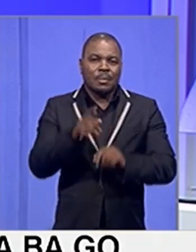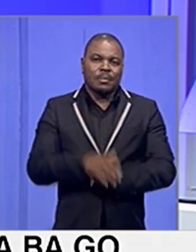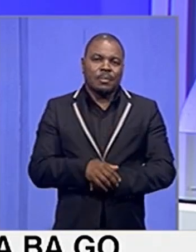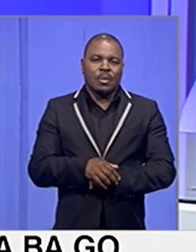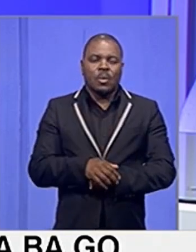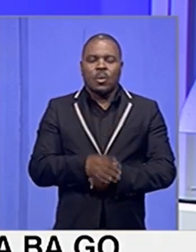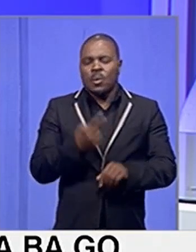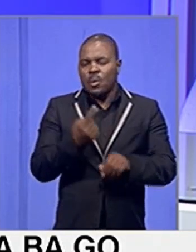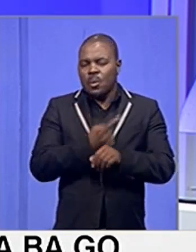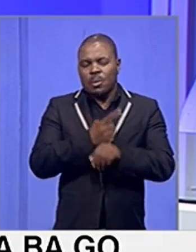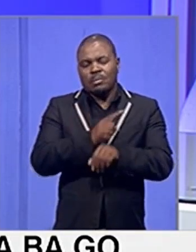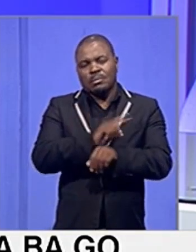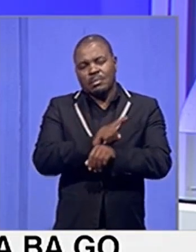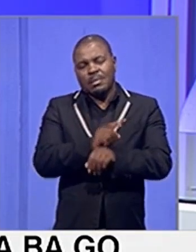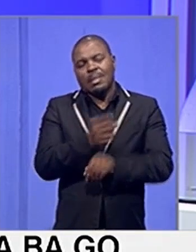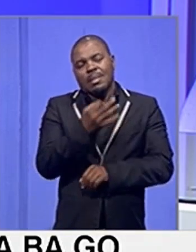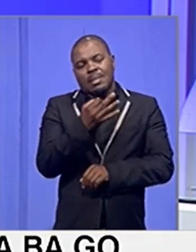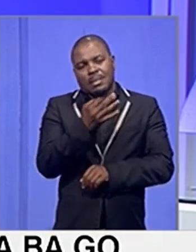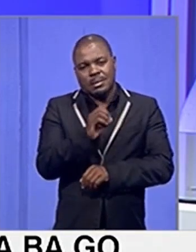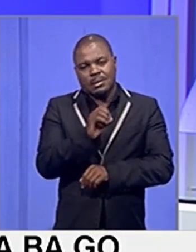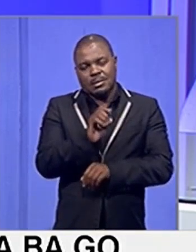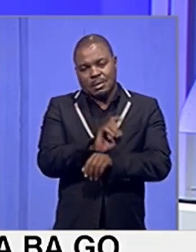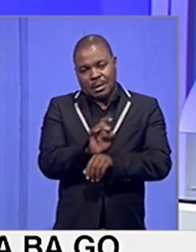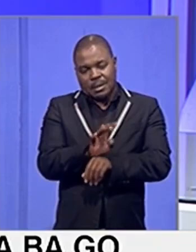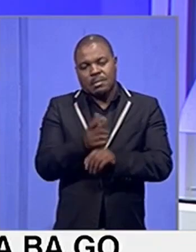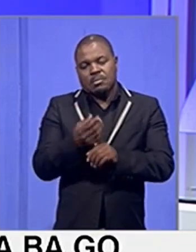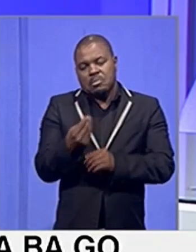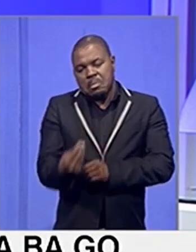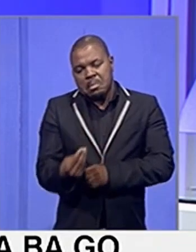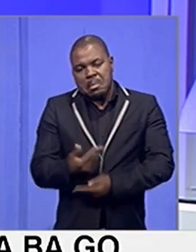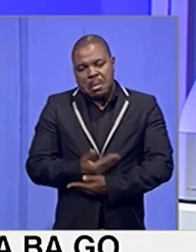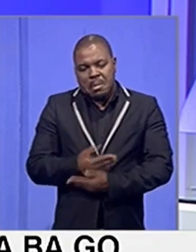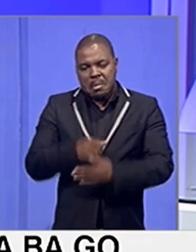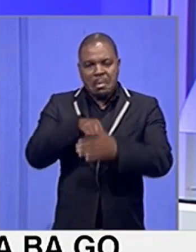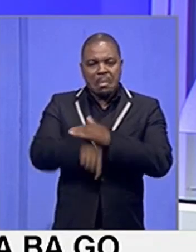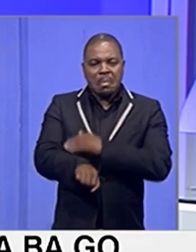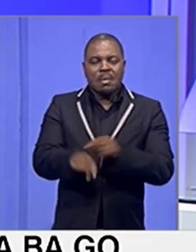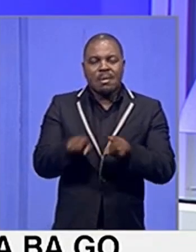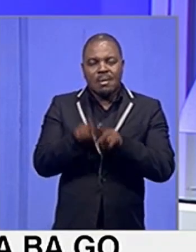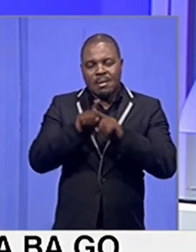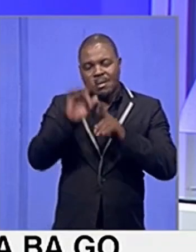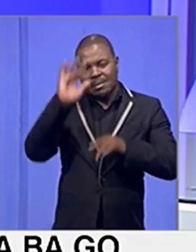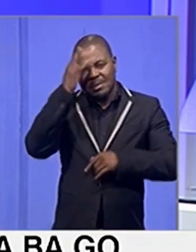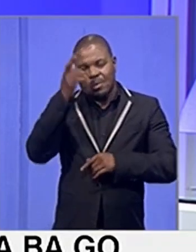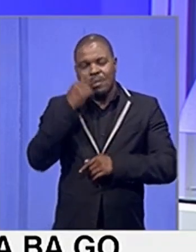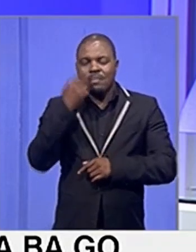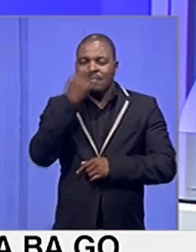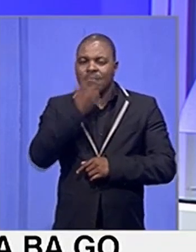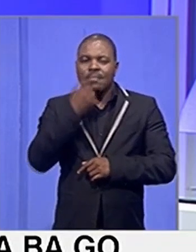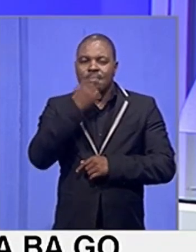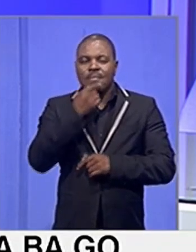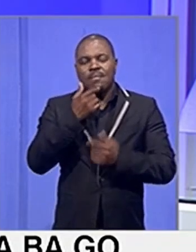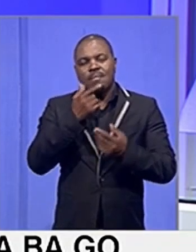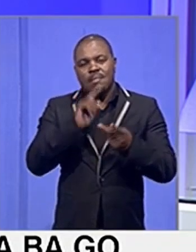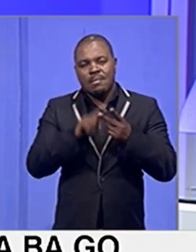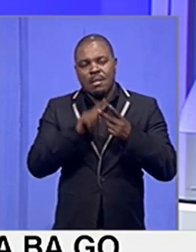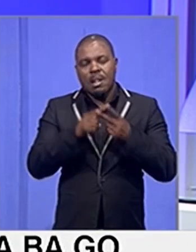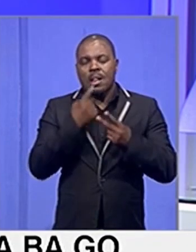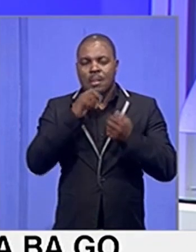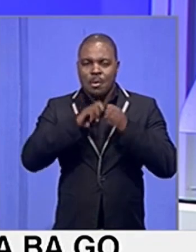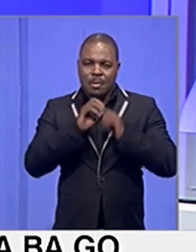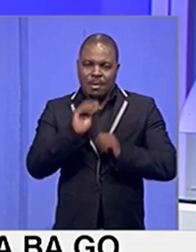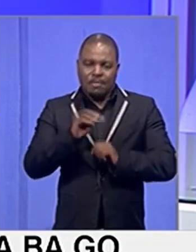metsotswana e mengwe le e mengwe e meraro go belegwa ngwana yo a nago le boemo bja bolwetse bja dipounama le